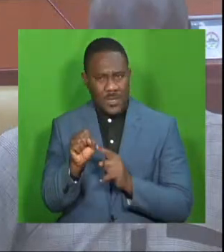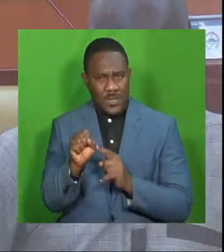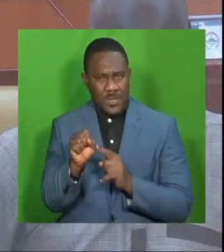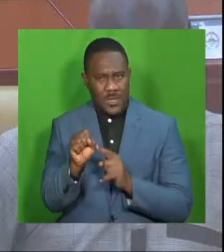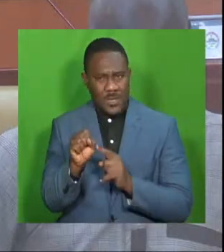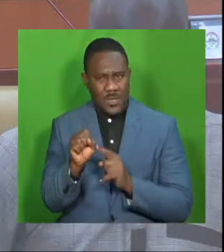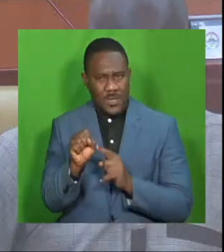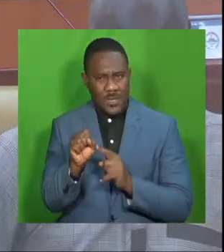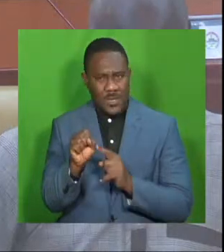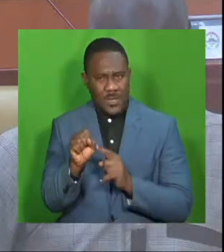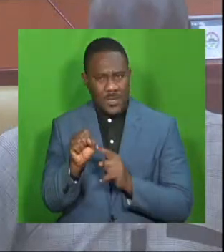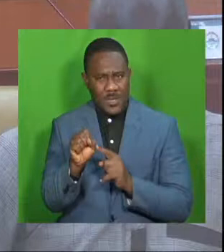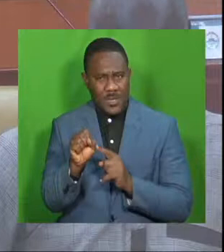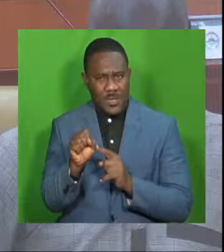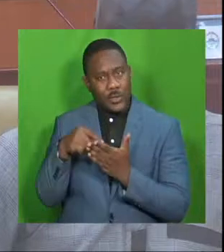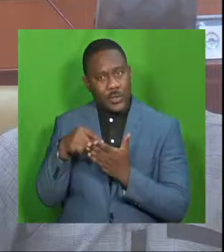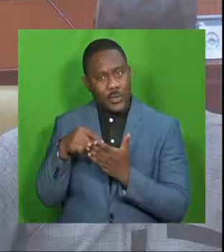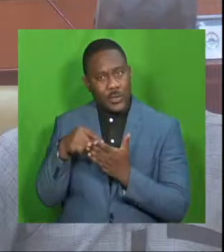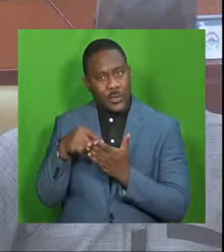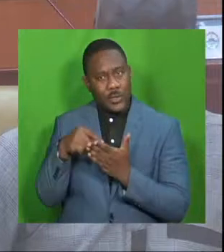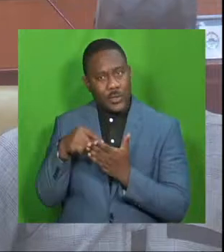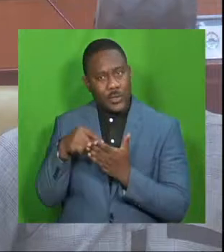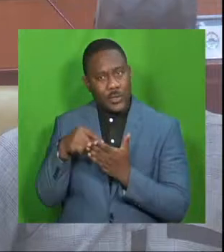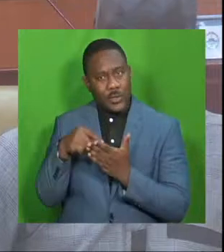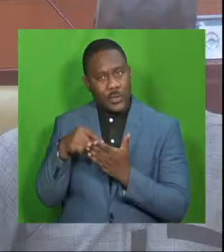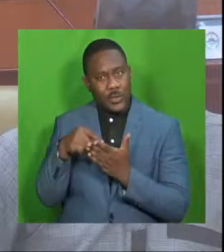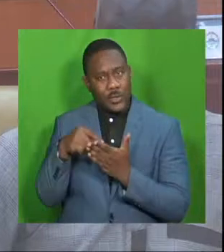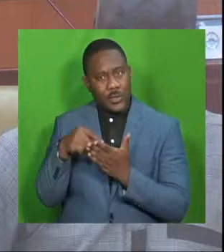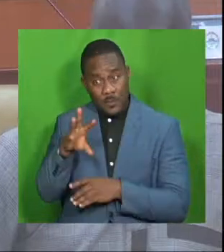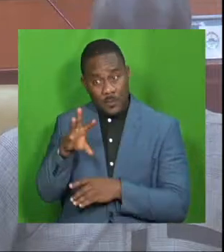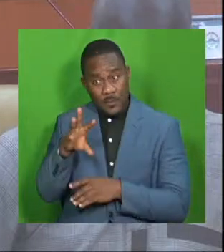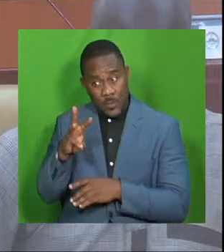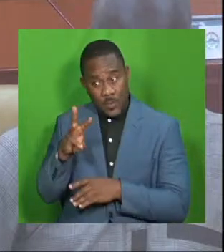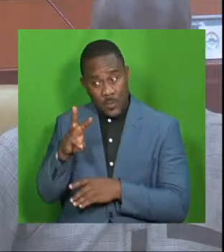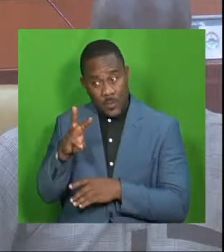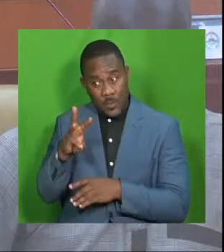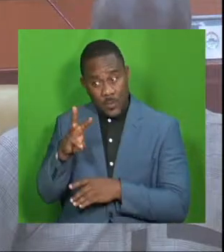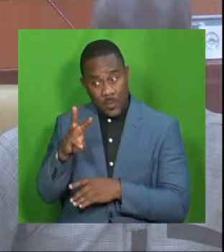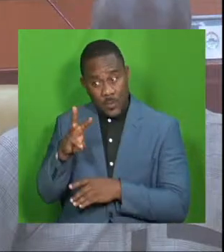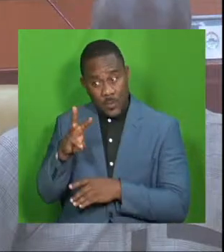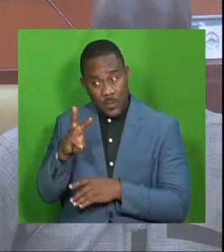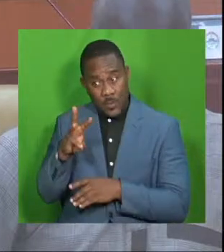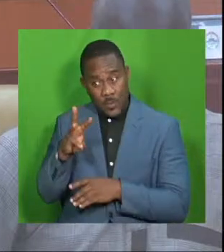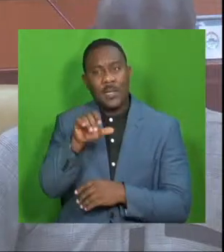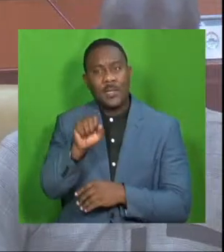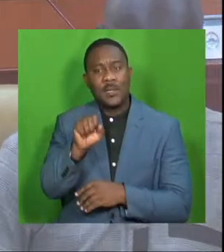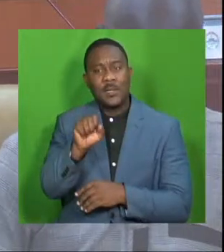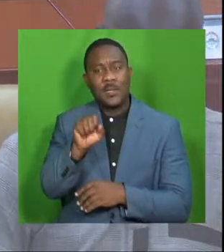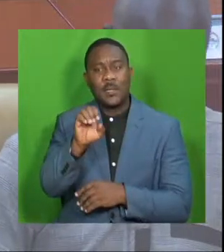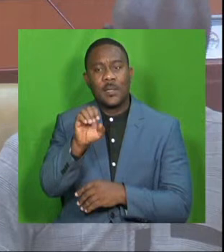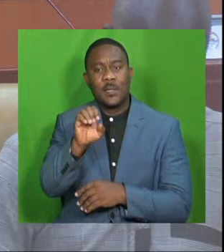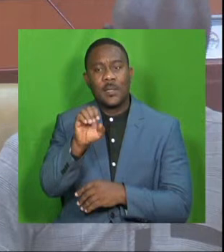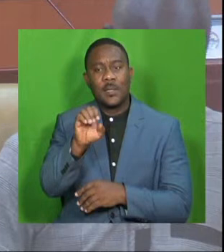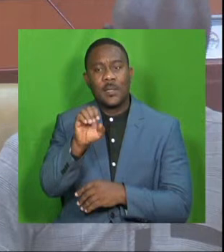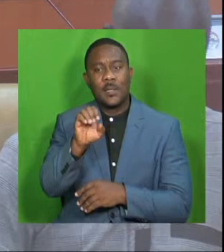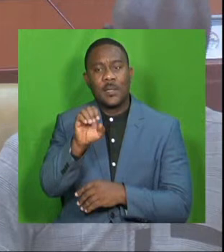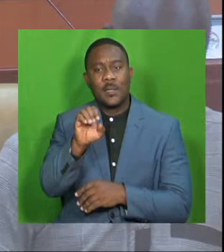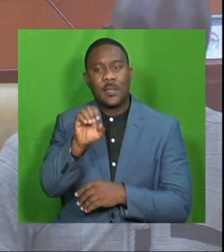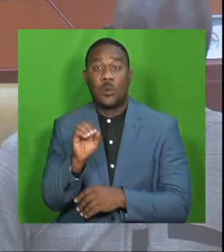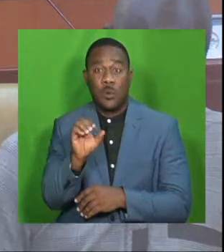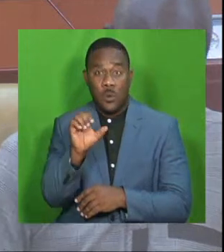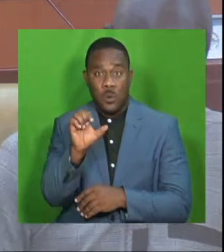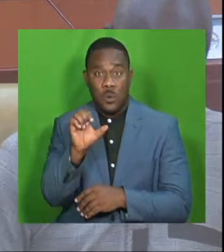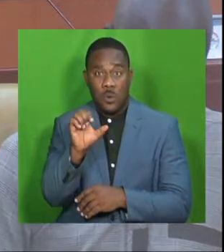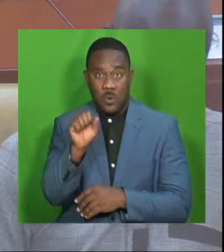I've checked from the website of the company, is Seguros. So instead of a U, it should be an